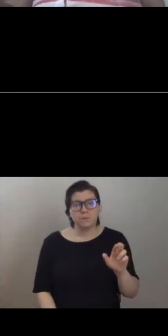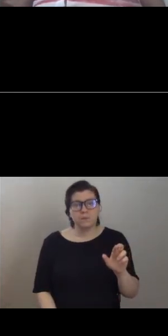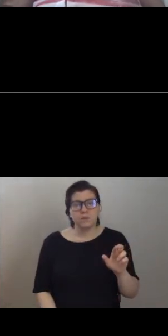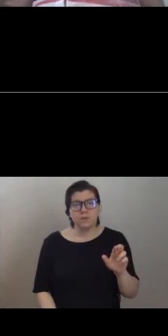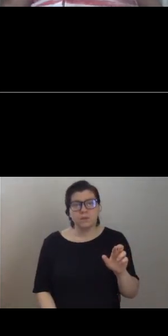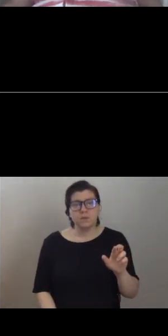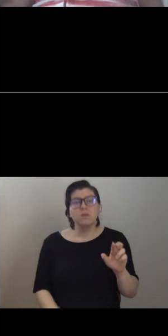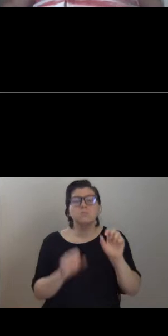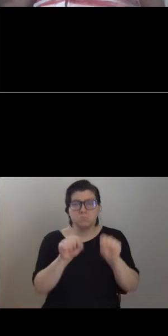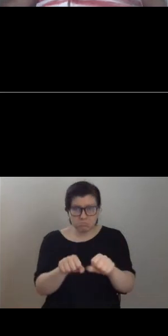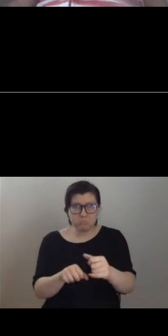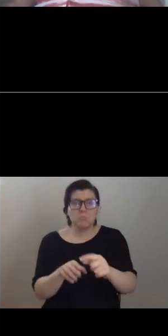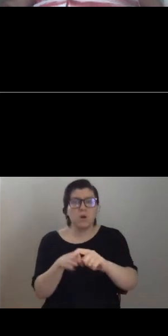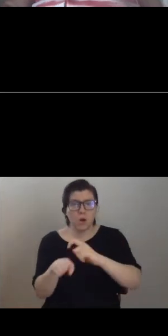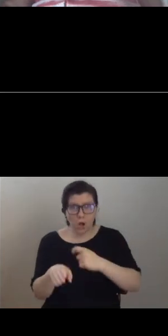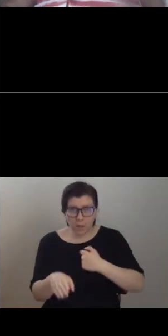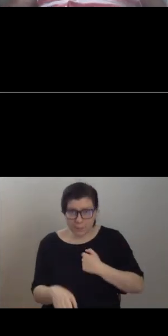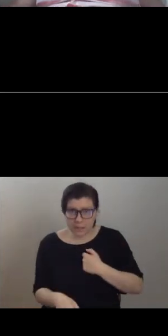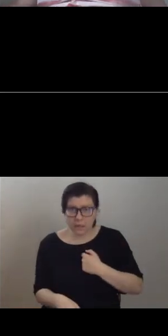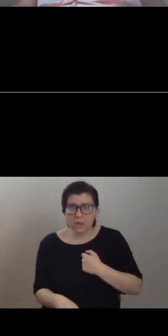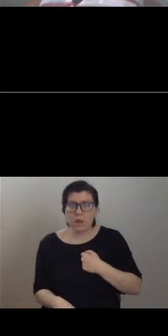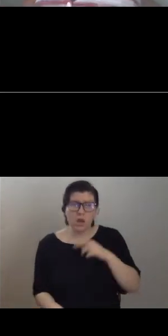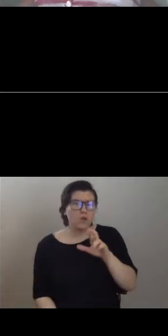call me up, which Rachel will